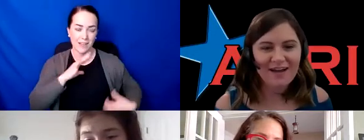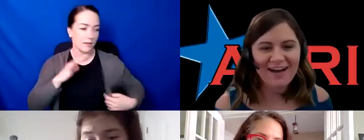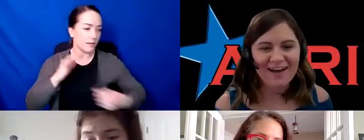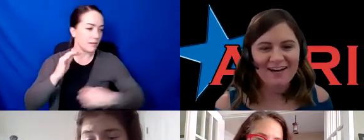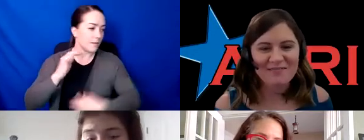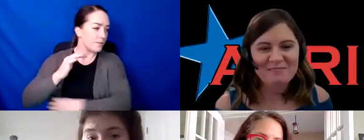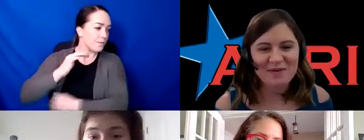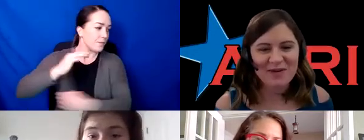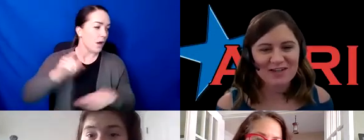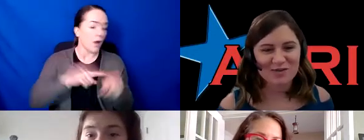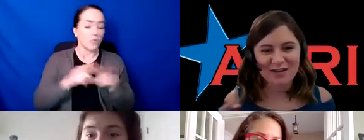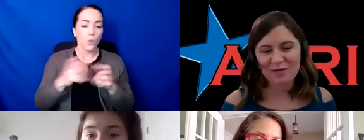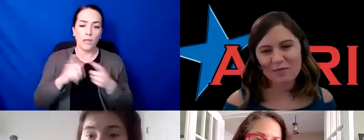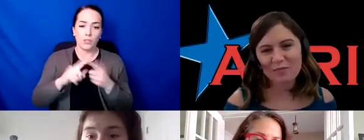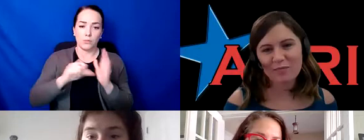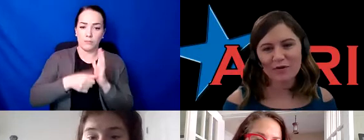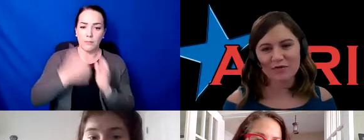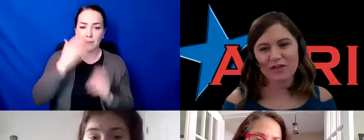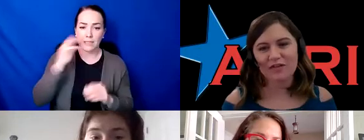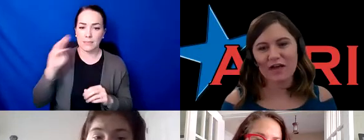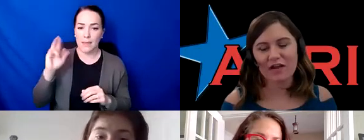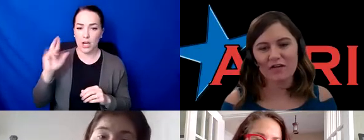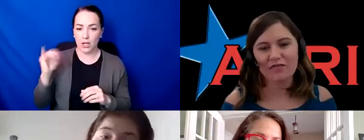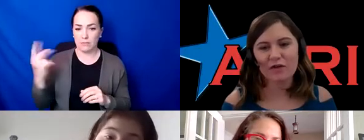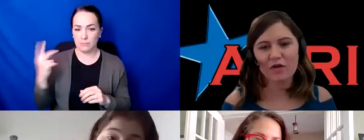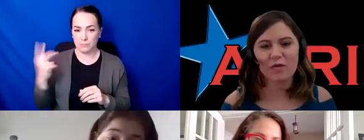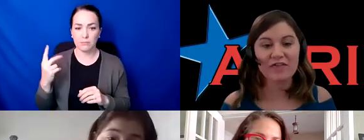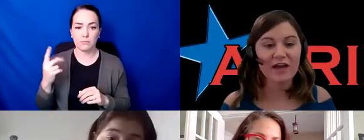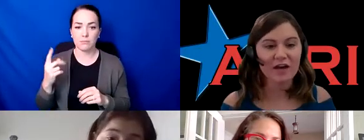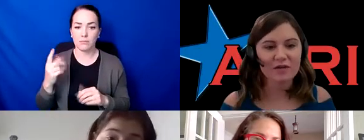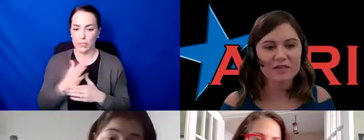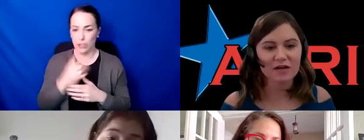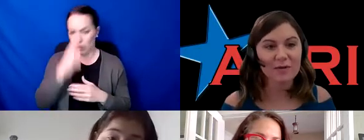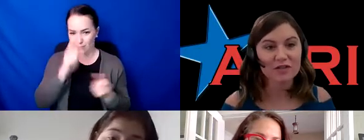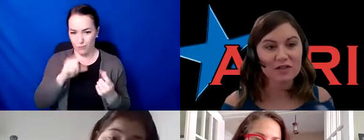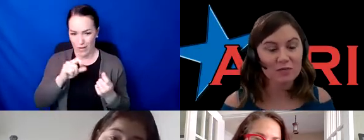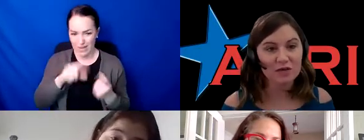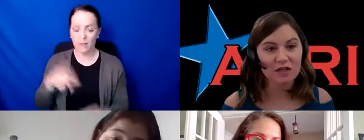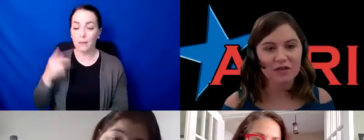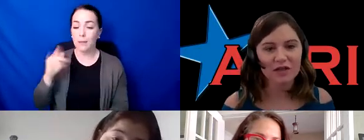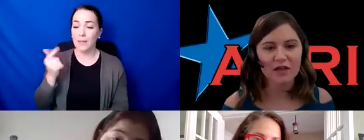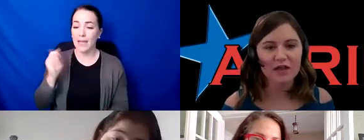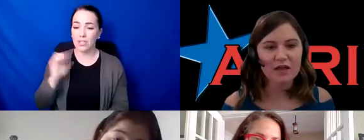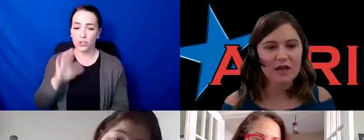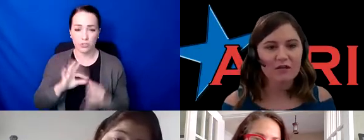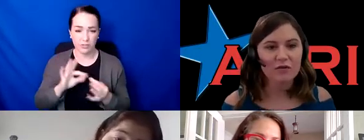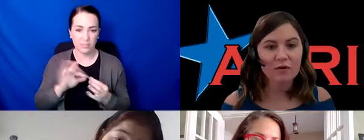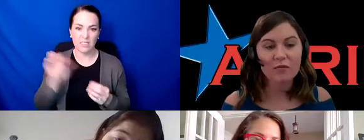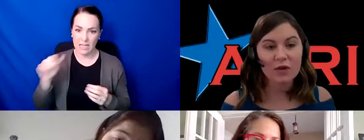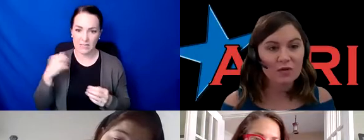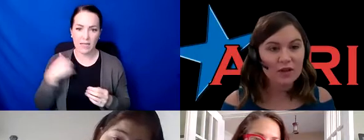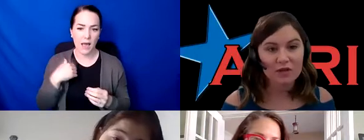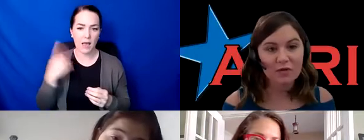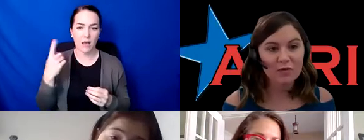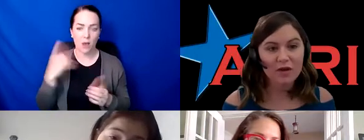brain, but Paige, you hit perfectly on that. Of one thing I always talk about is community, right? Like, if you